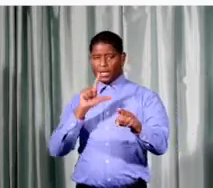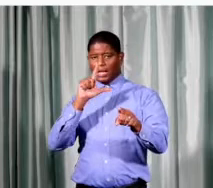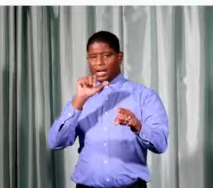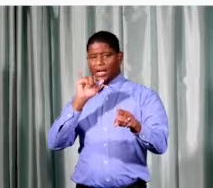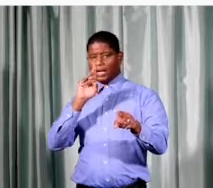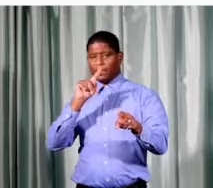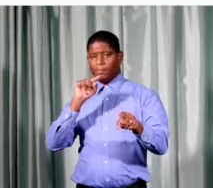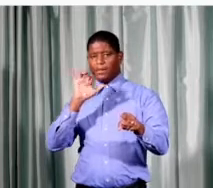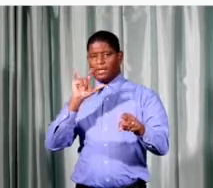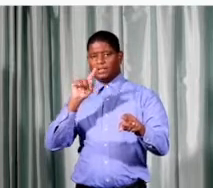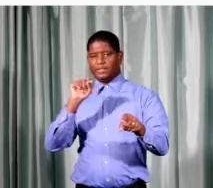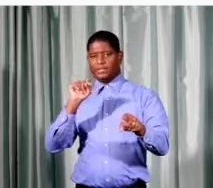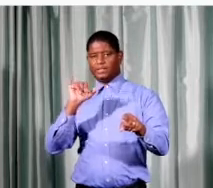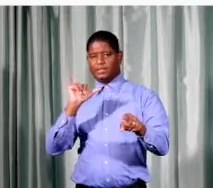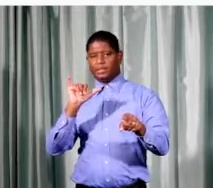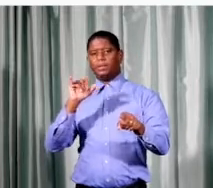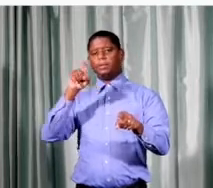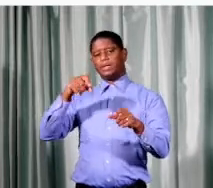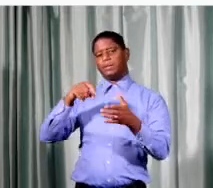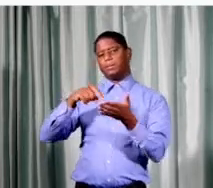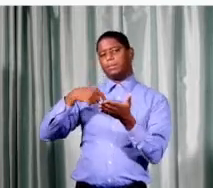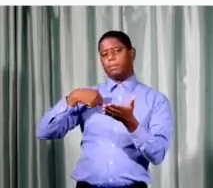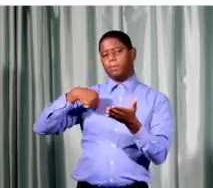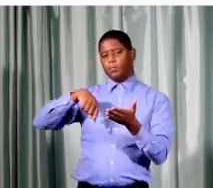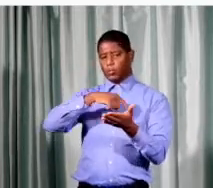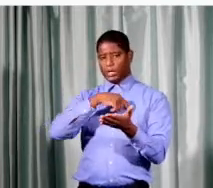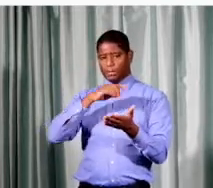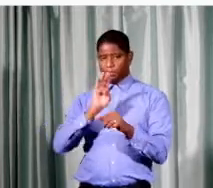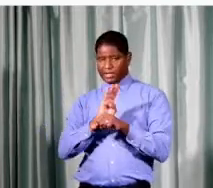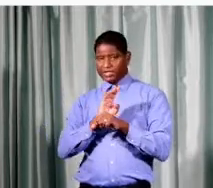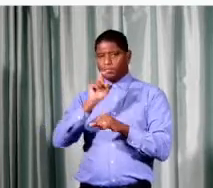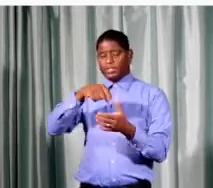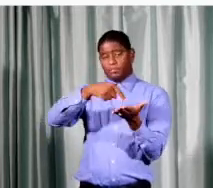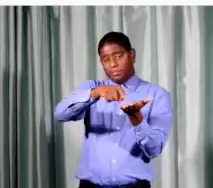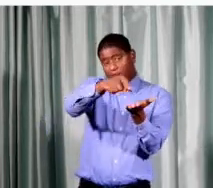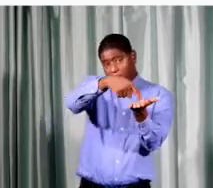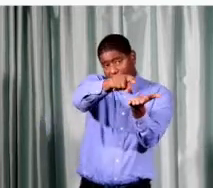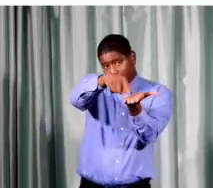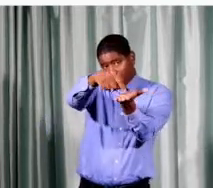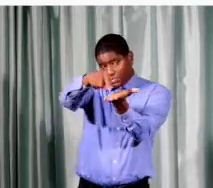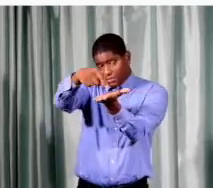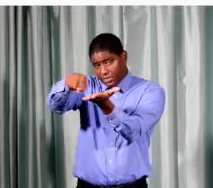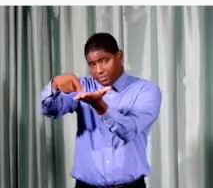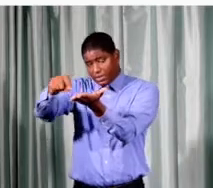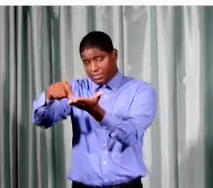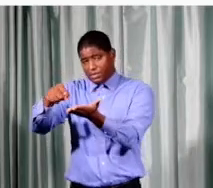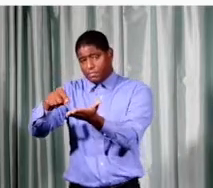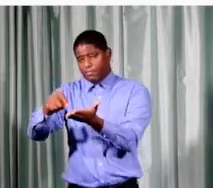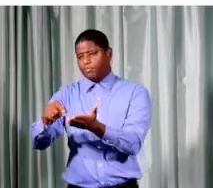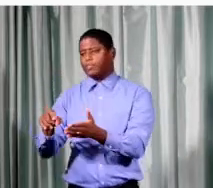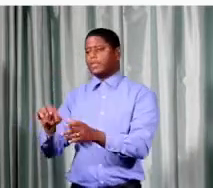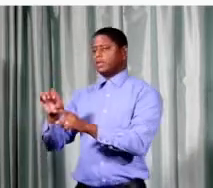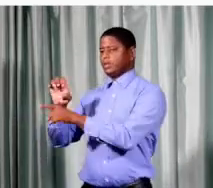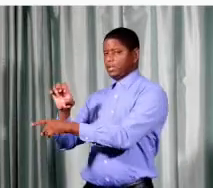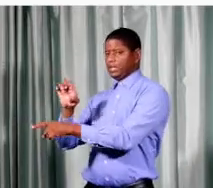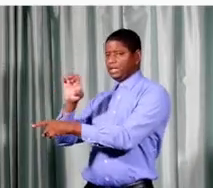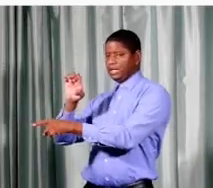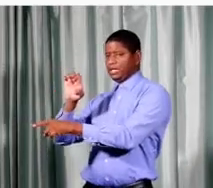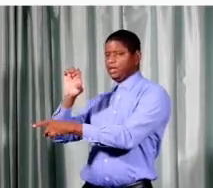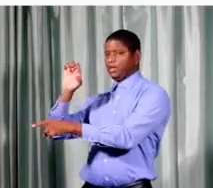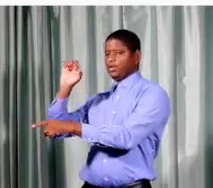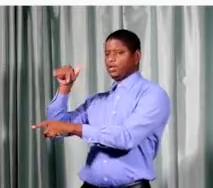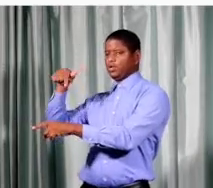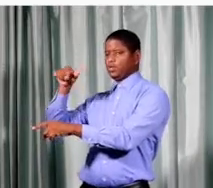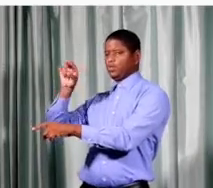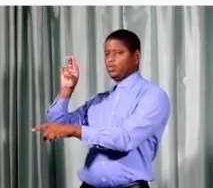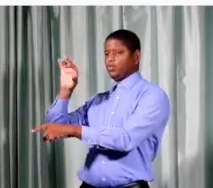the funds the business owes to the owner. You handed the business some money